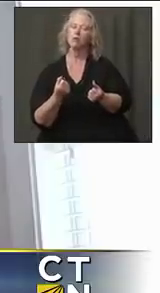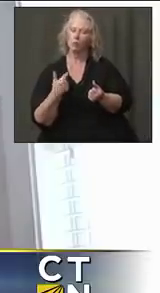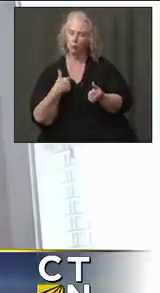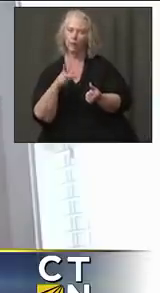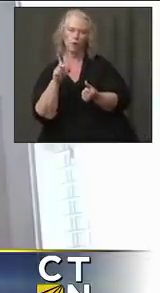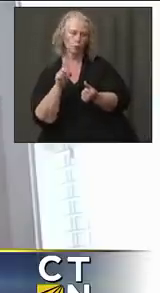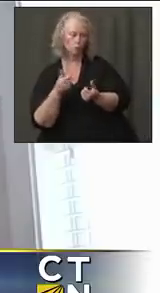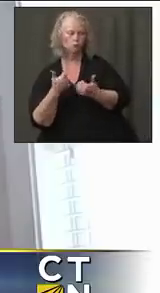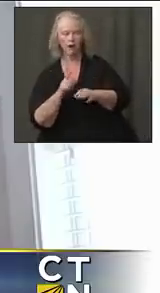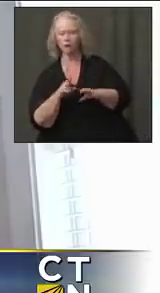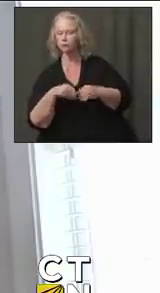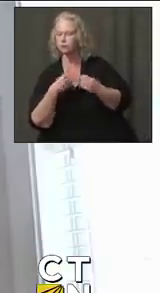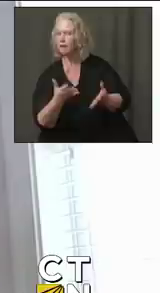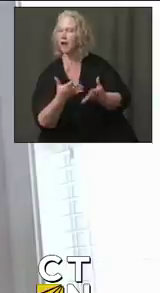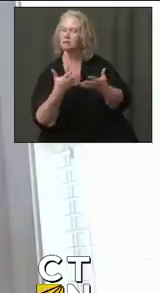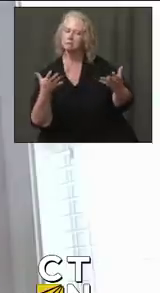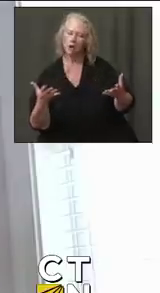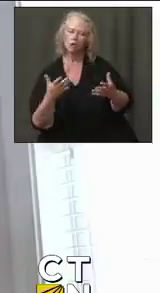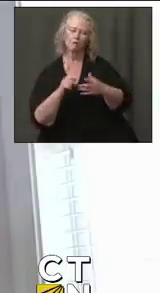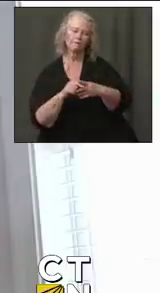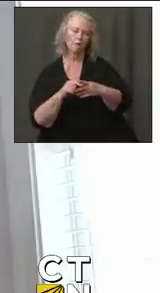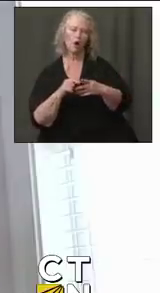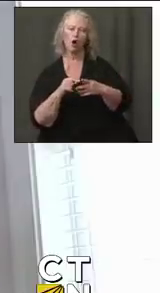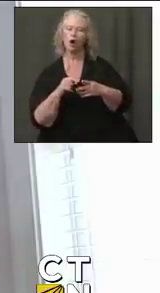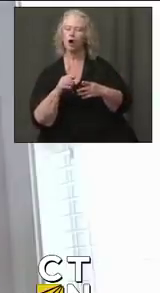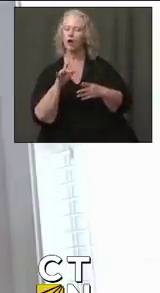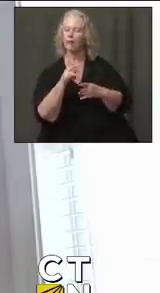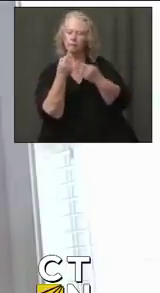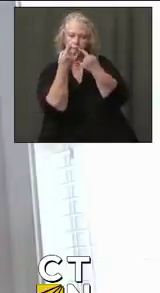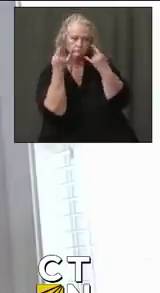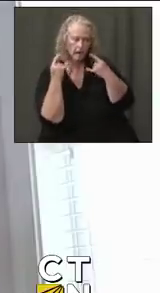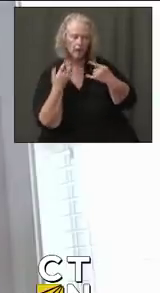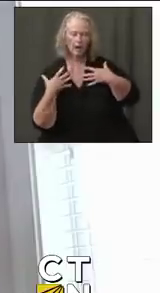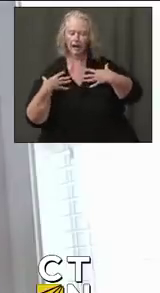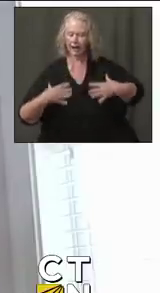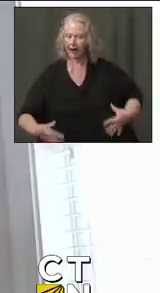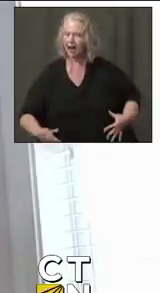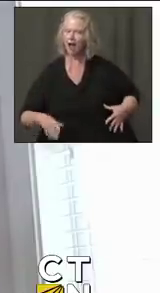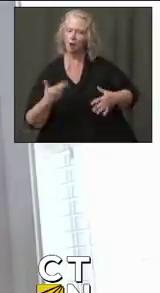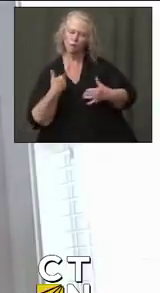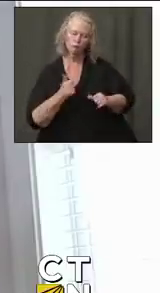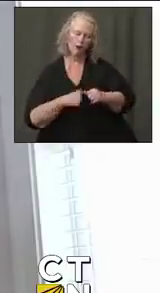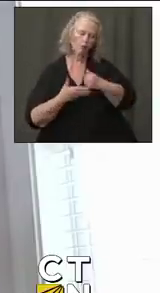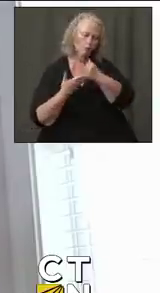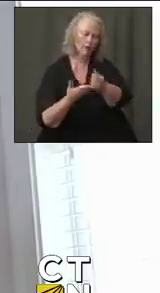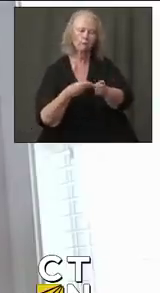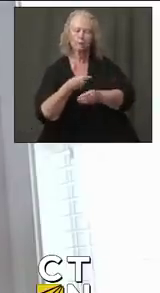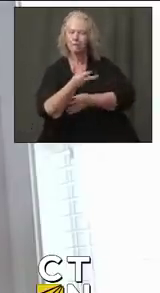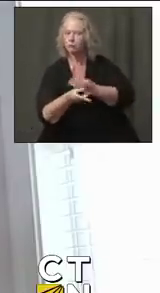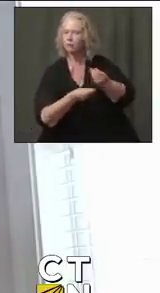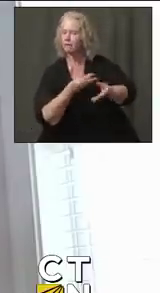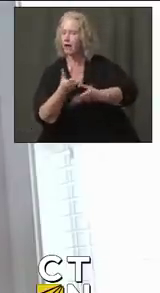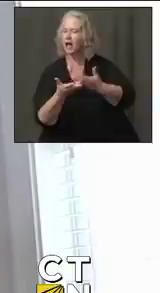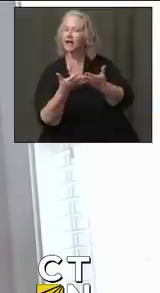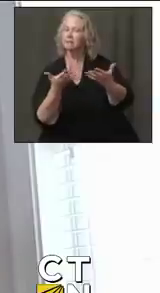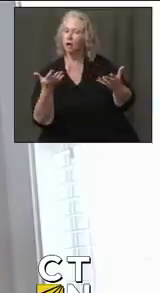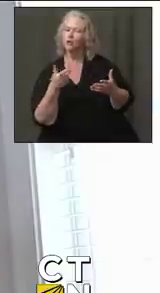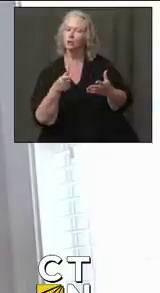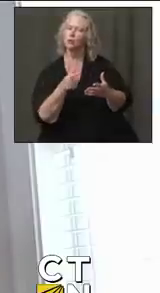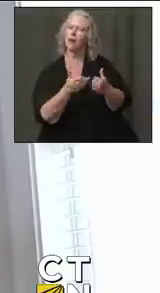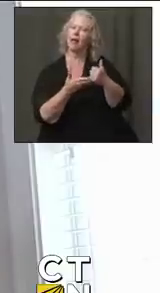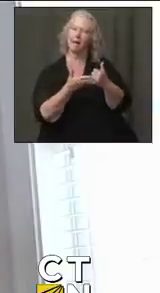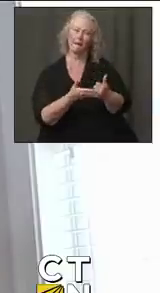in distributing PPE and working with the nursing home operators to make sure that they have adequate PPE, to conducting